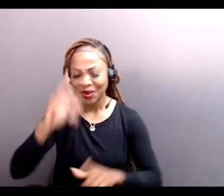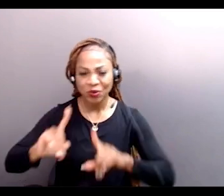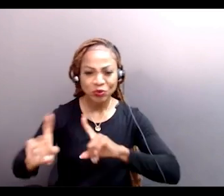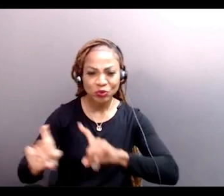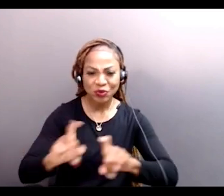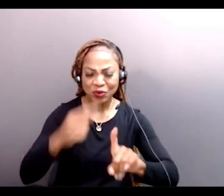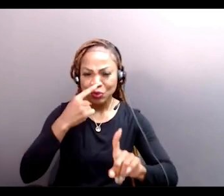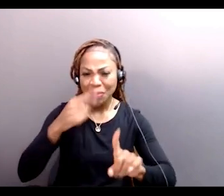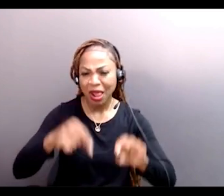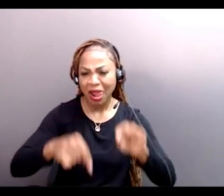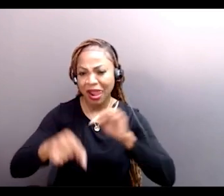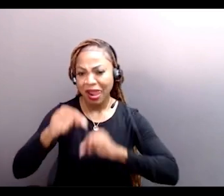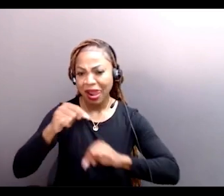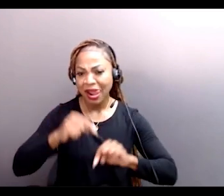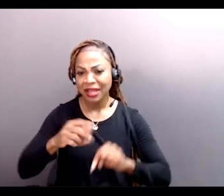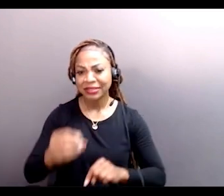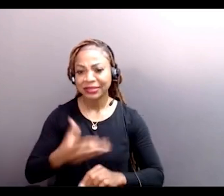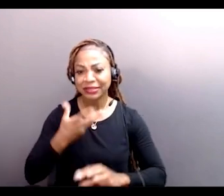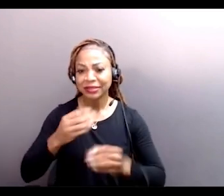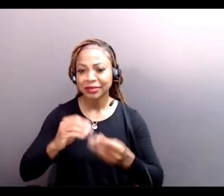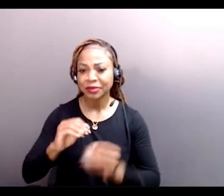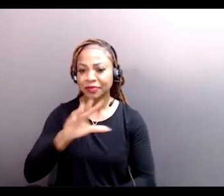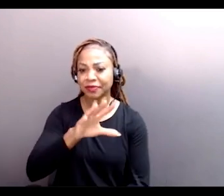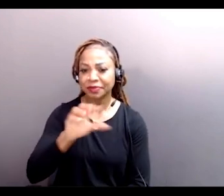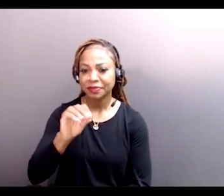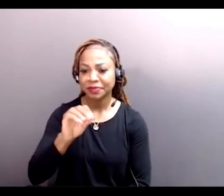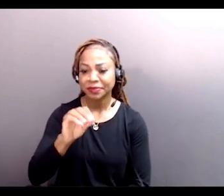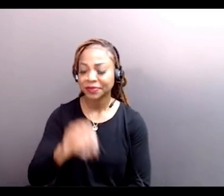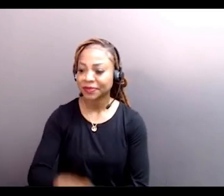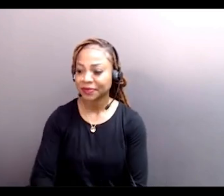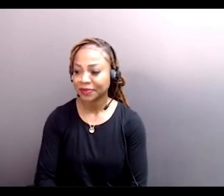up. I wonder if we can go back to slide 50.